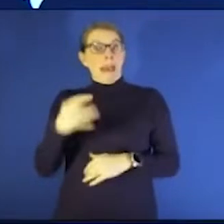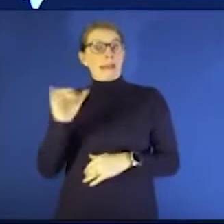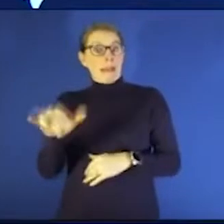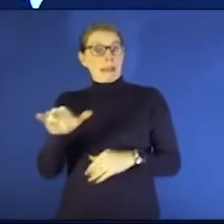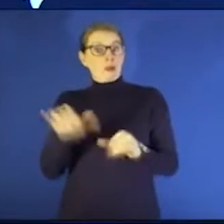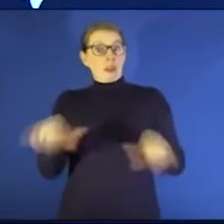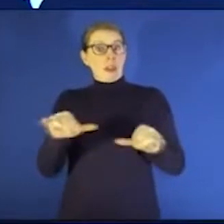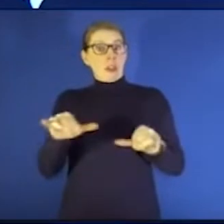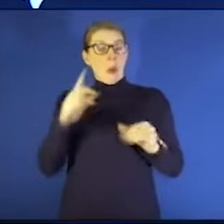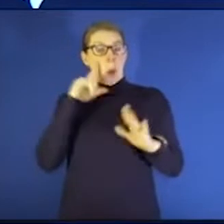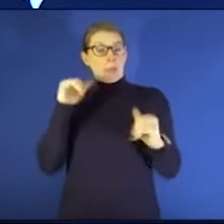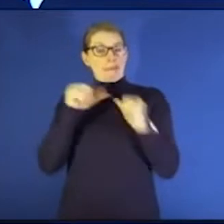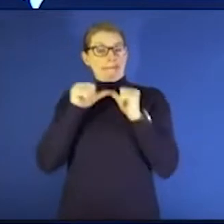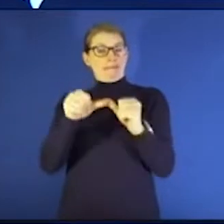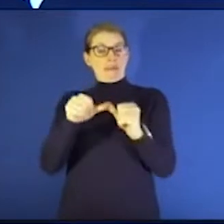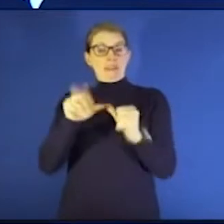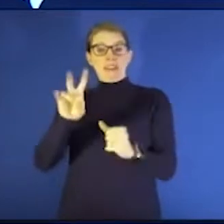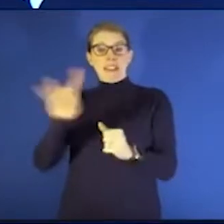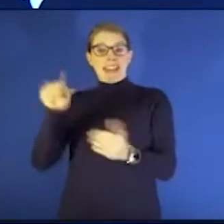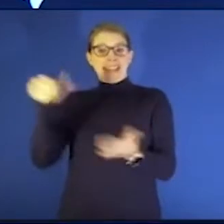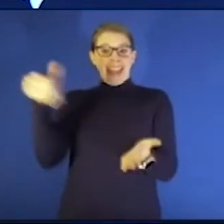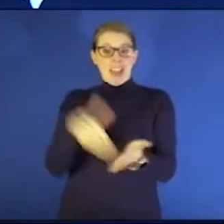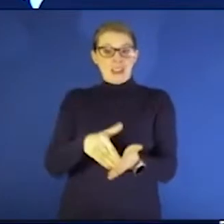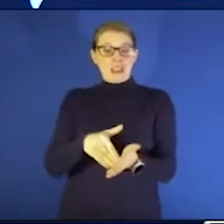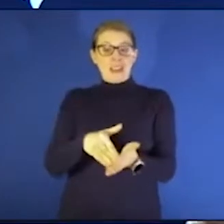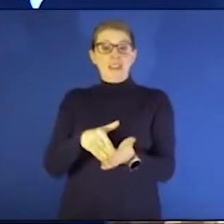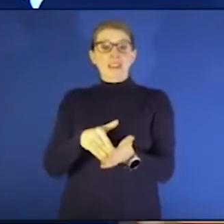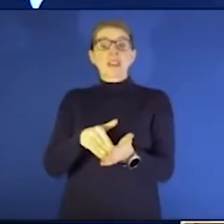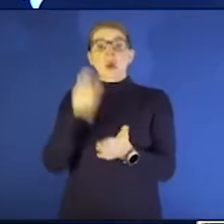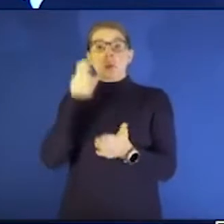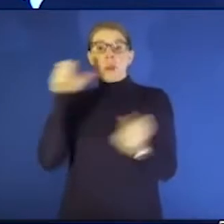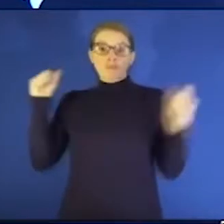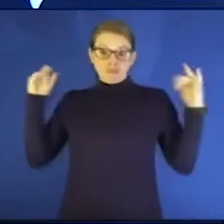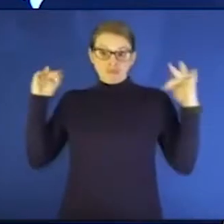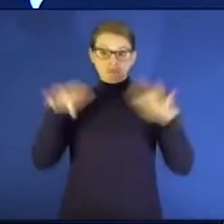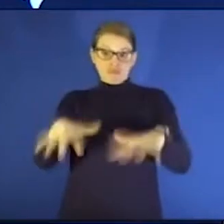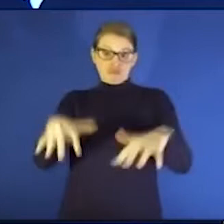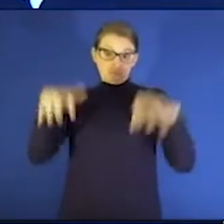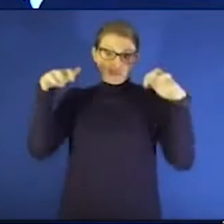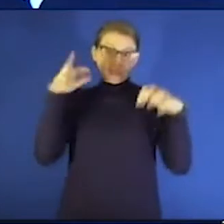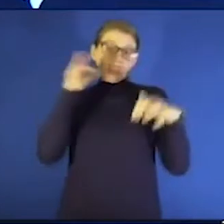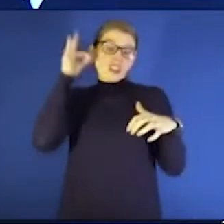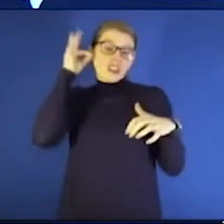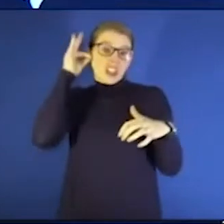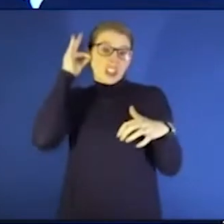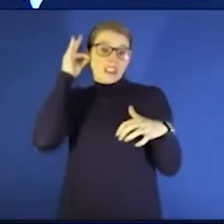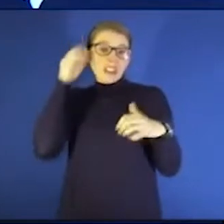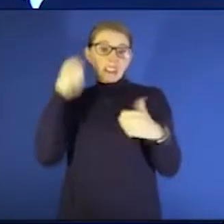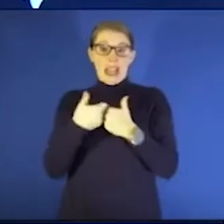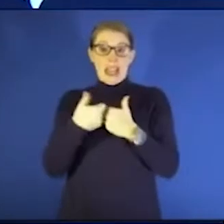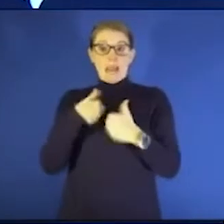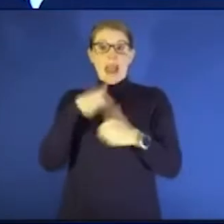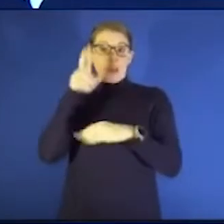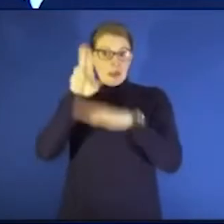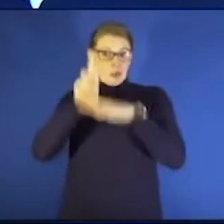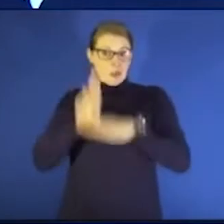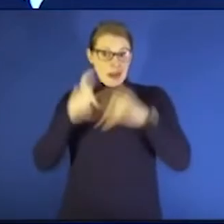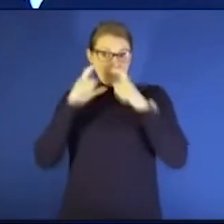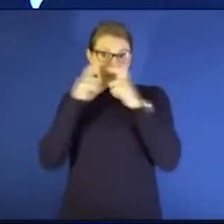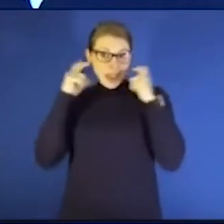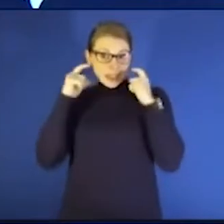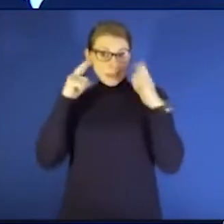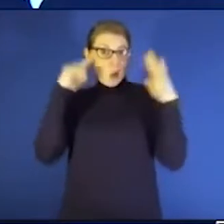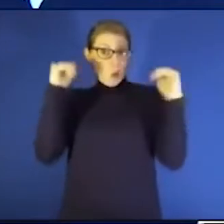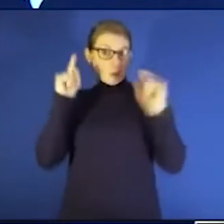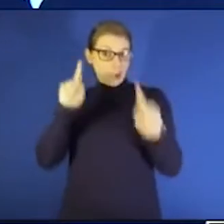probably 78,000 out of the Chiefs game. I hope to be among you. I will be wearing a mask for the entire game except when